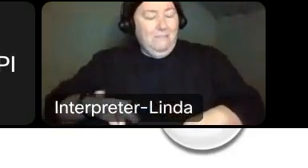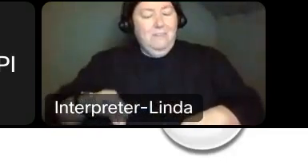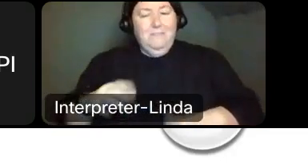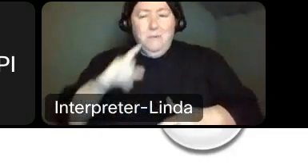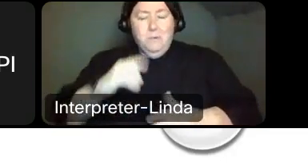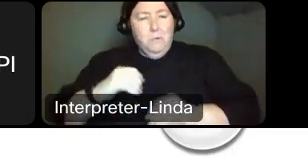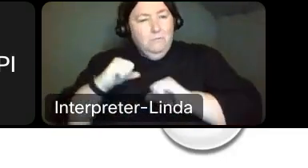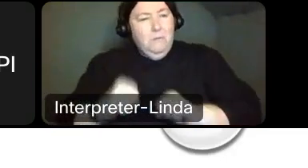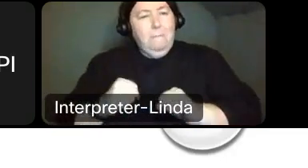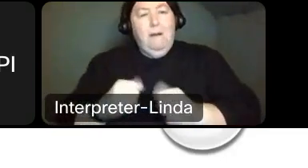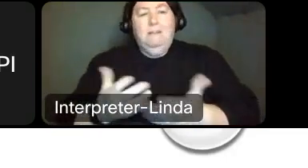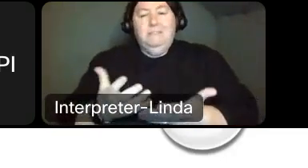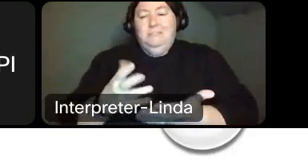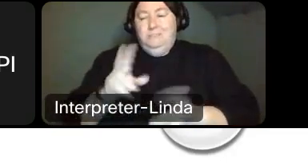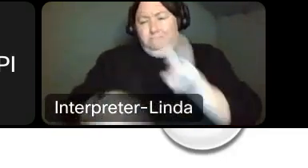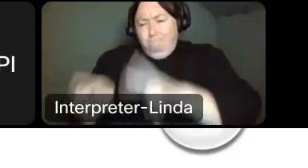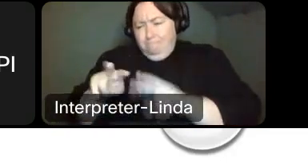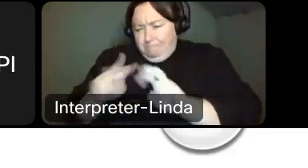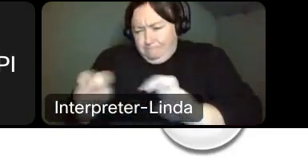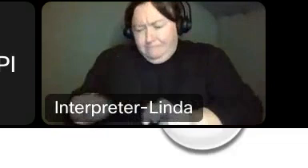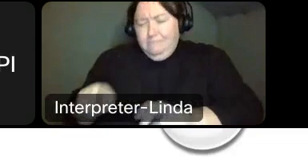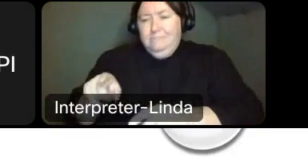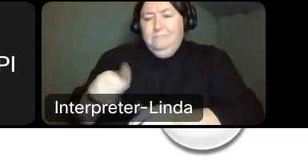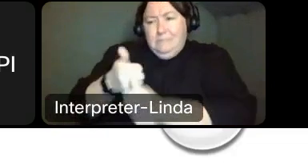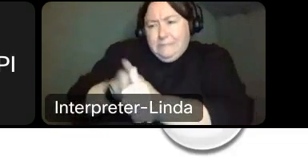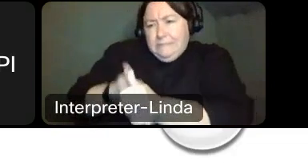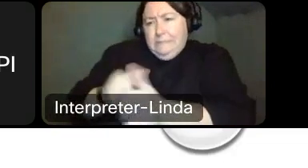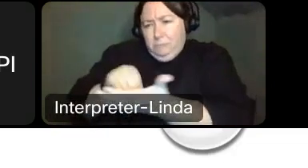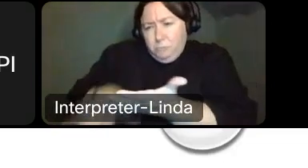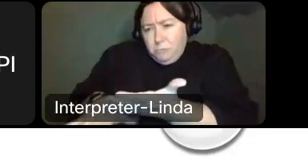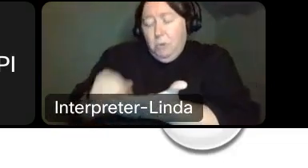look at individual students, their districts, and so on,